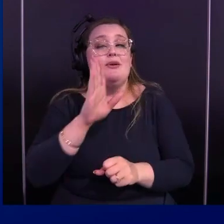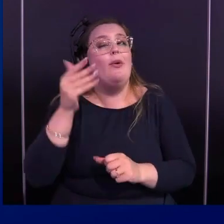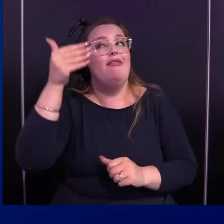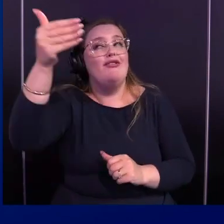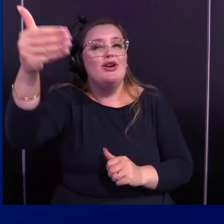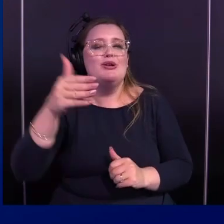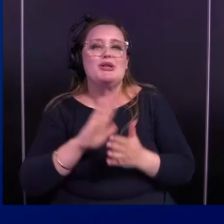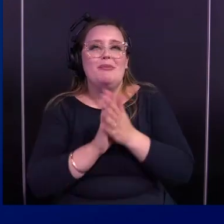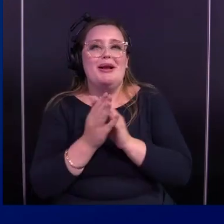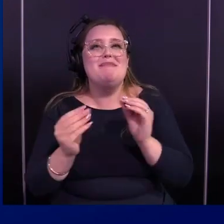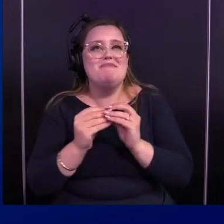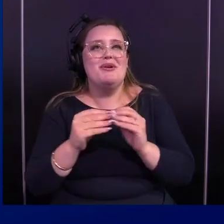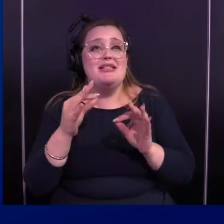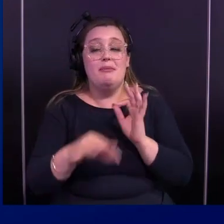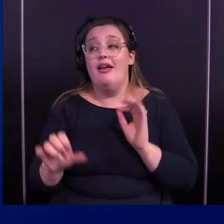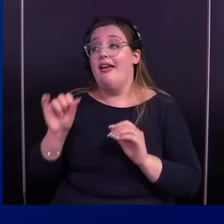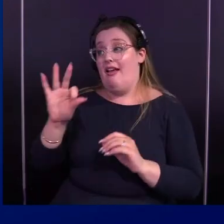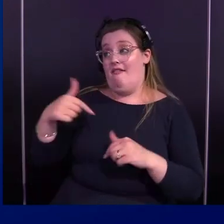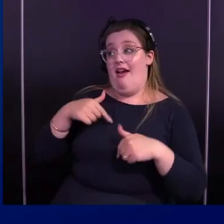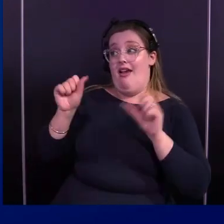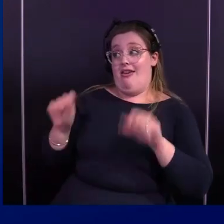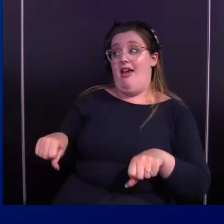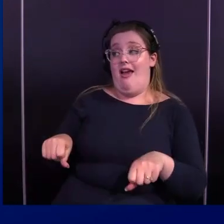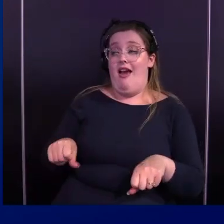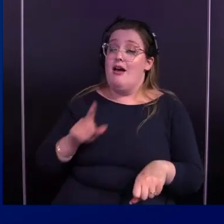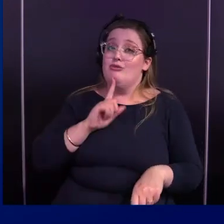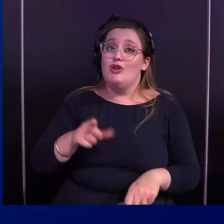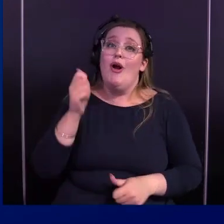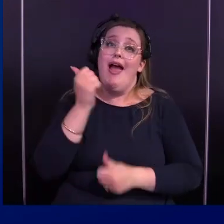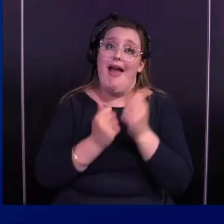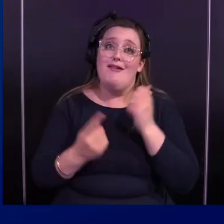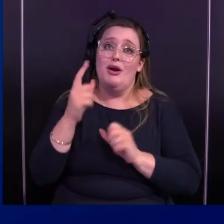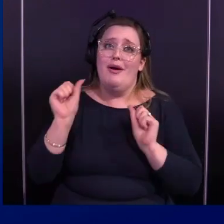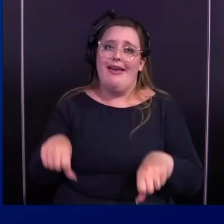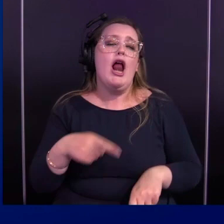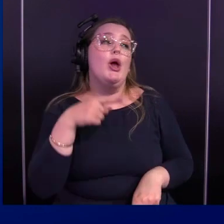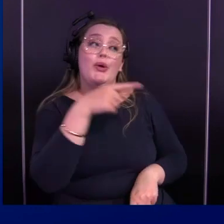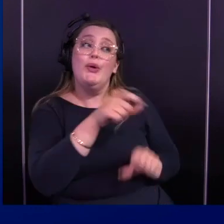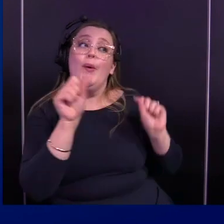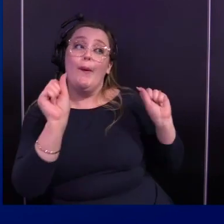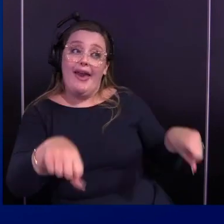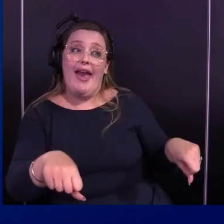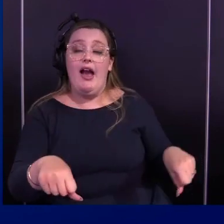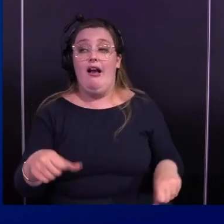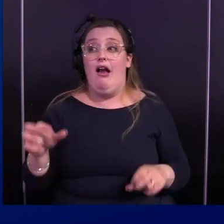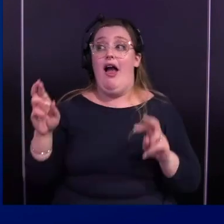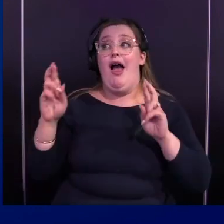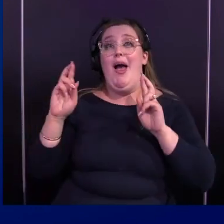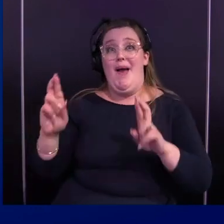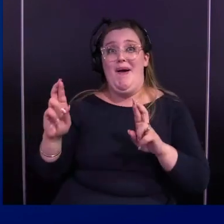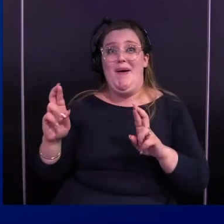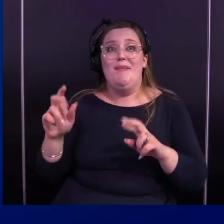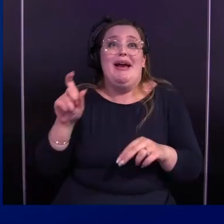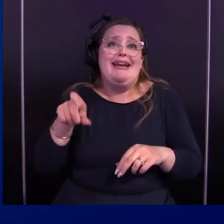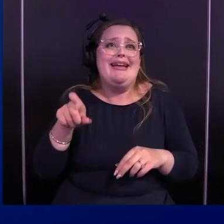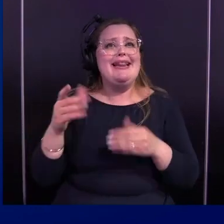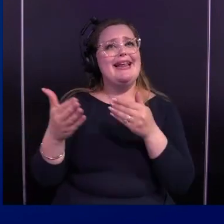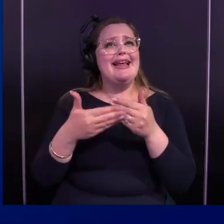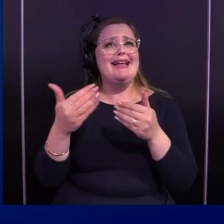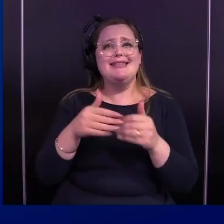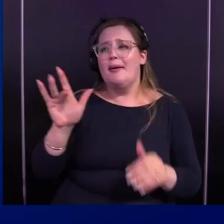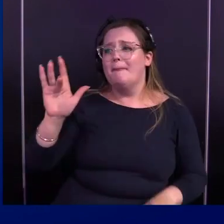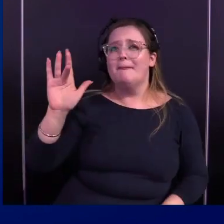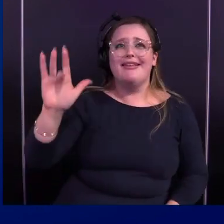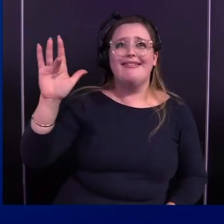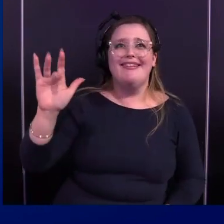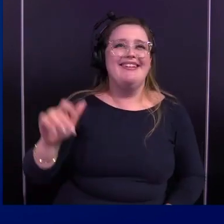If I can do it, then I'm sure everyone else can do it. And you can. Yeah, well, I hope. I just need that easy button, man. Yeah. You got it. Yeah,